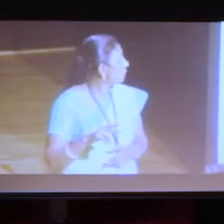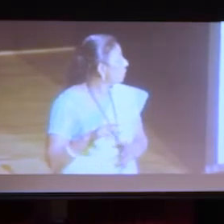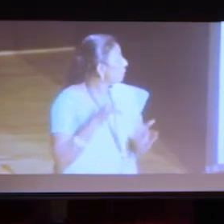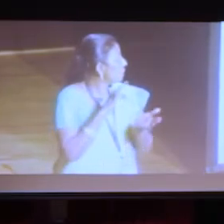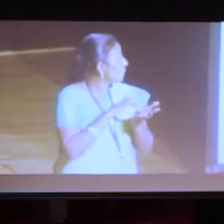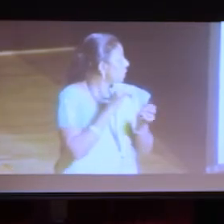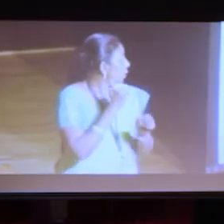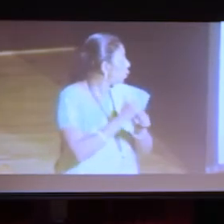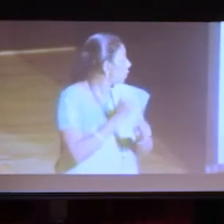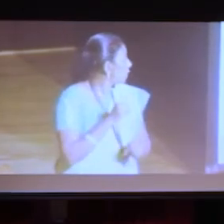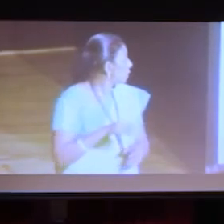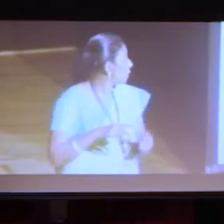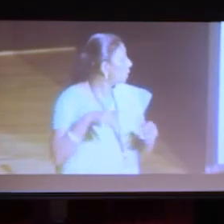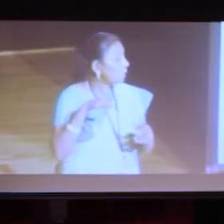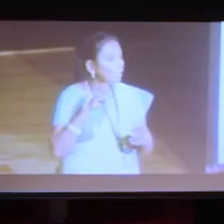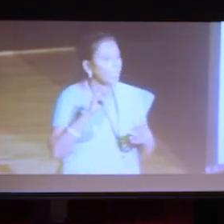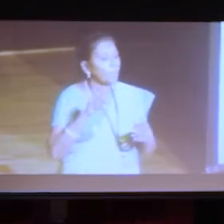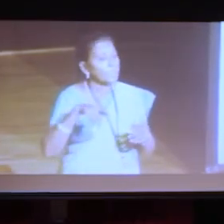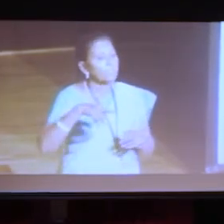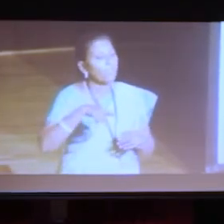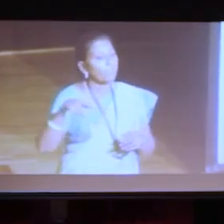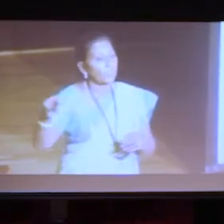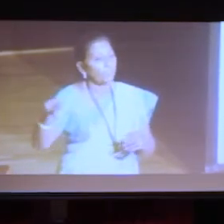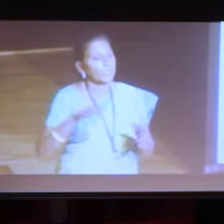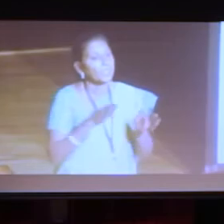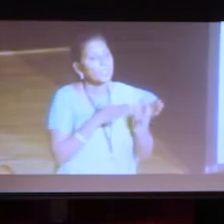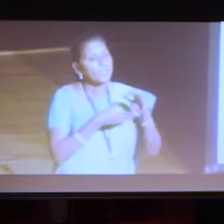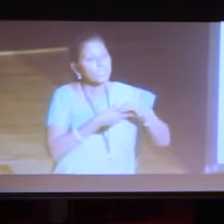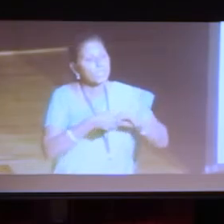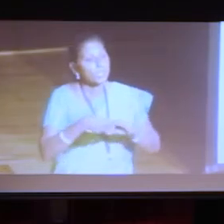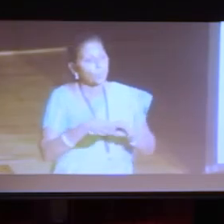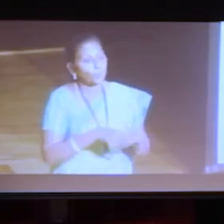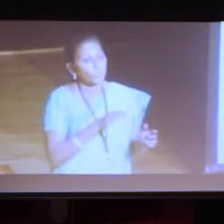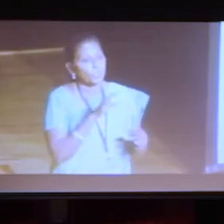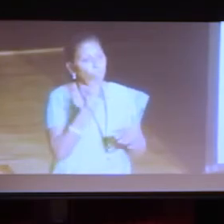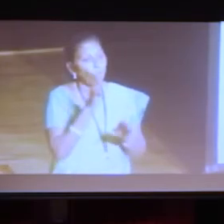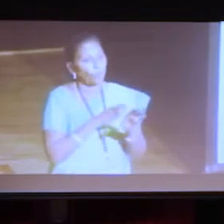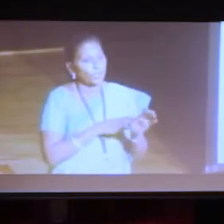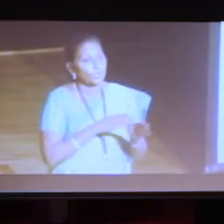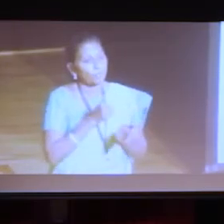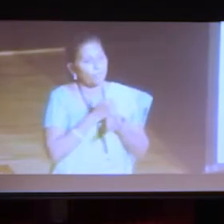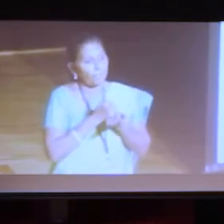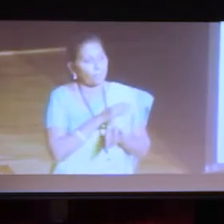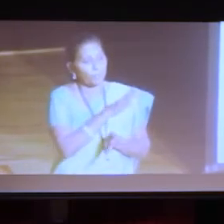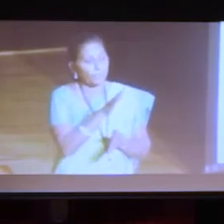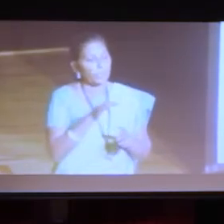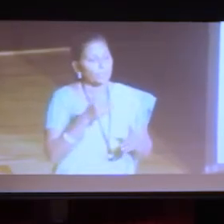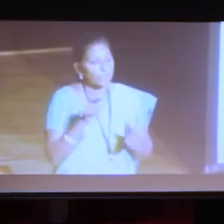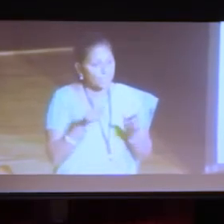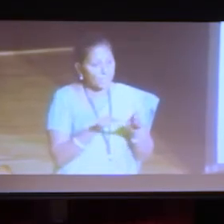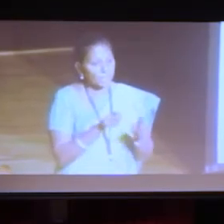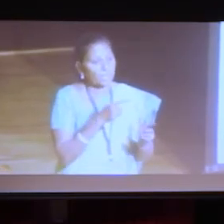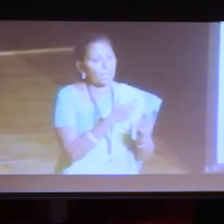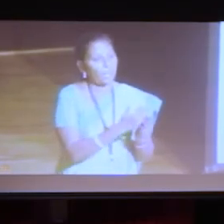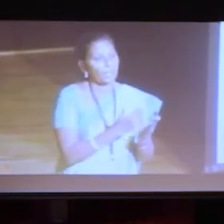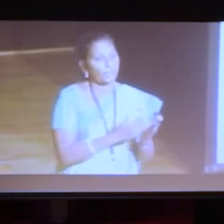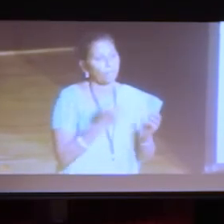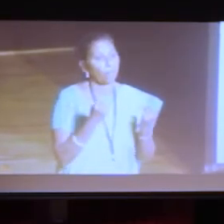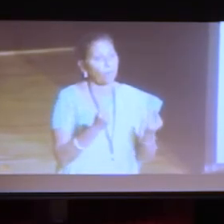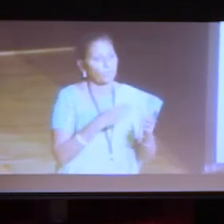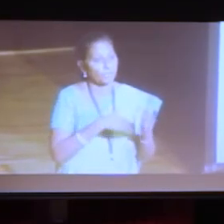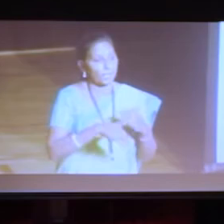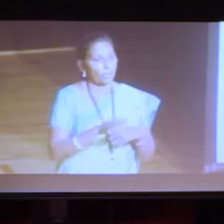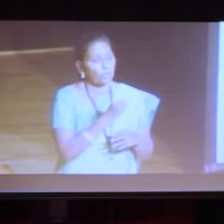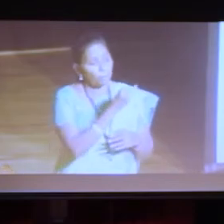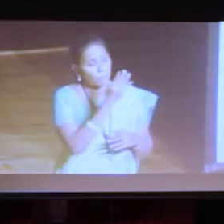governments, philanthropies, Microsoft Philanthropy supported these 4 years of Vision Empower, without which this kind of scale is not possible. And since then, many